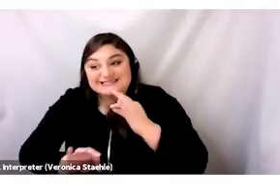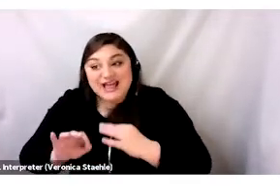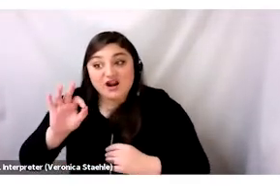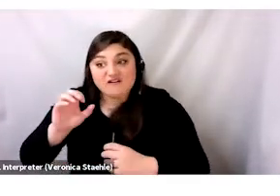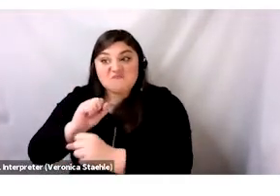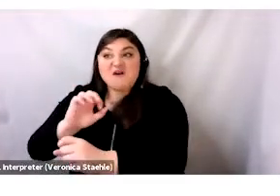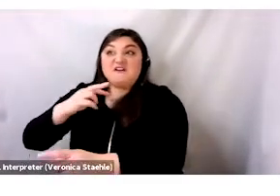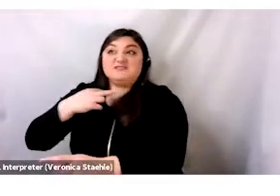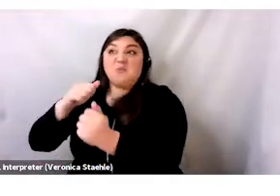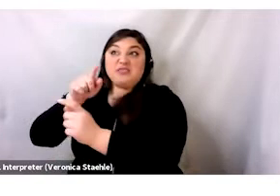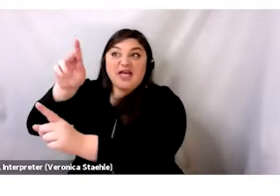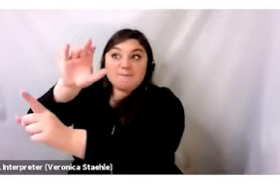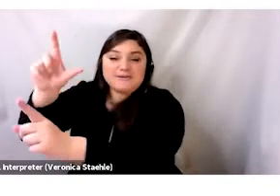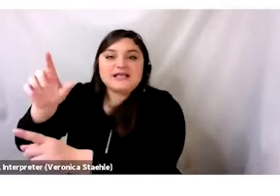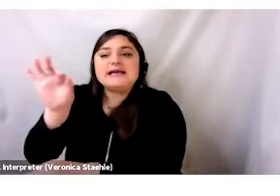or to stay flexible.